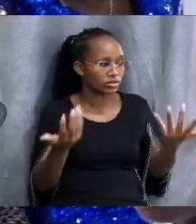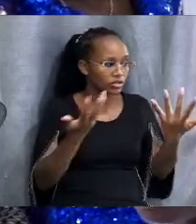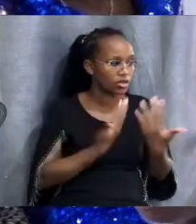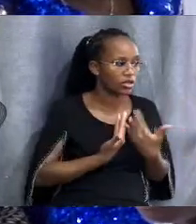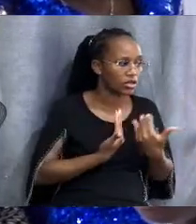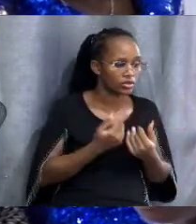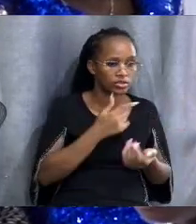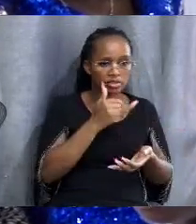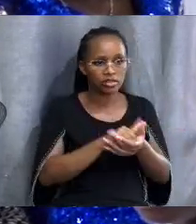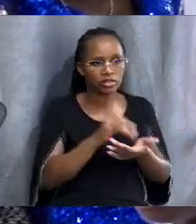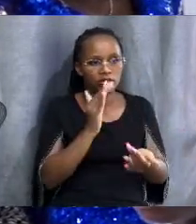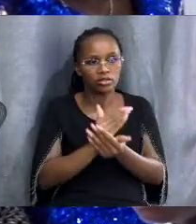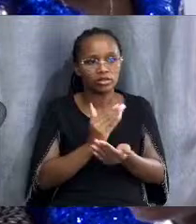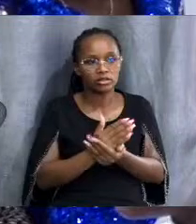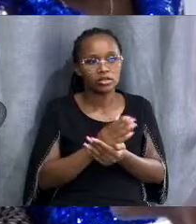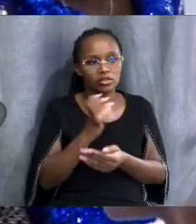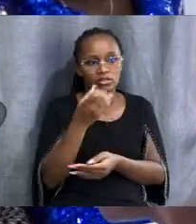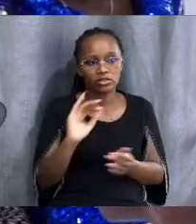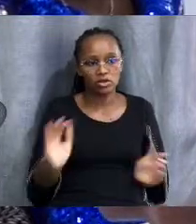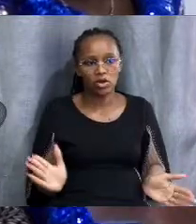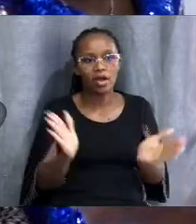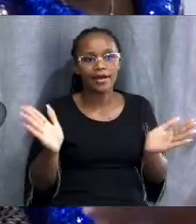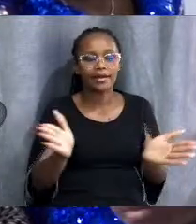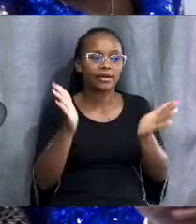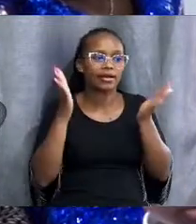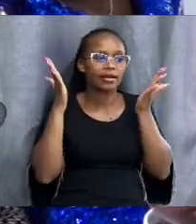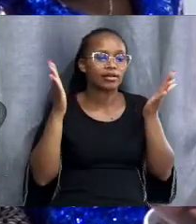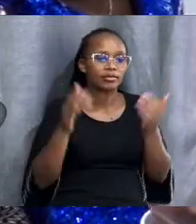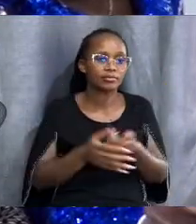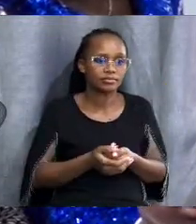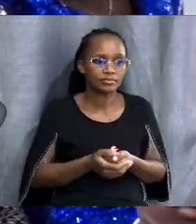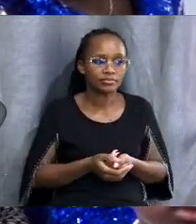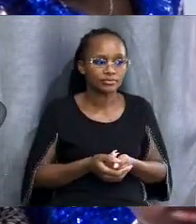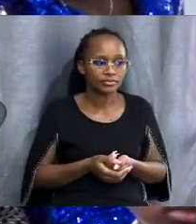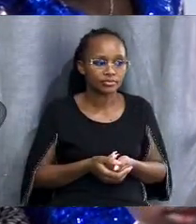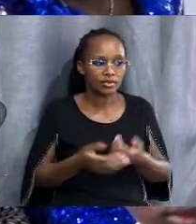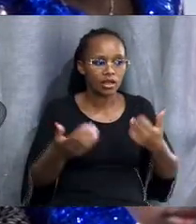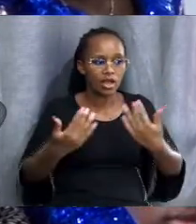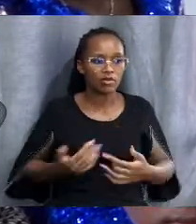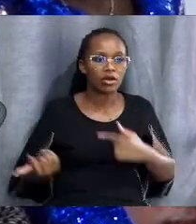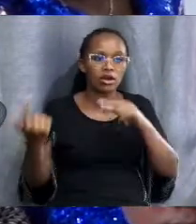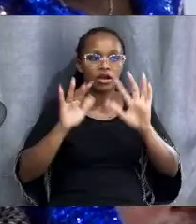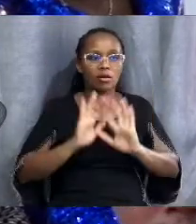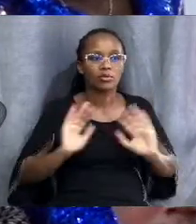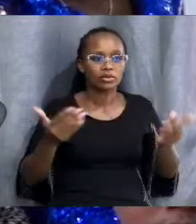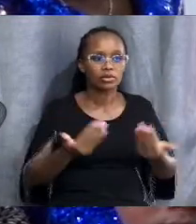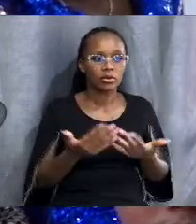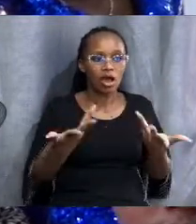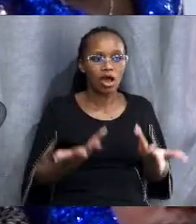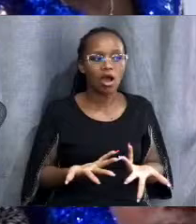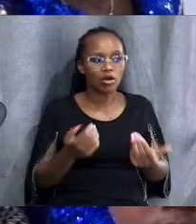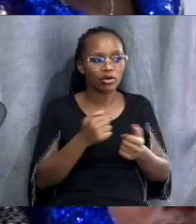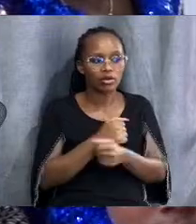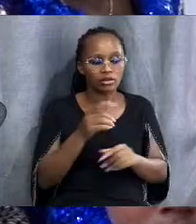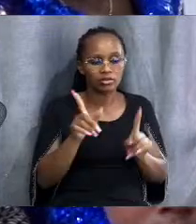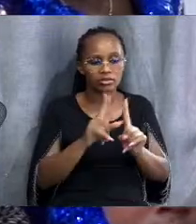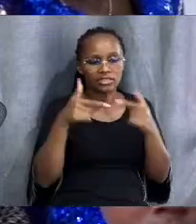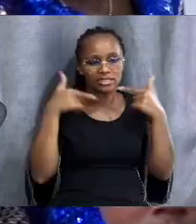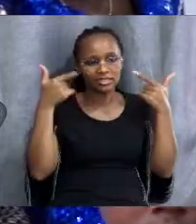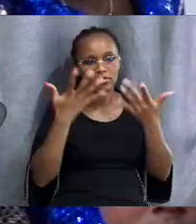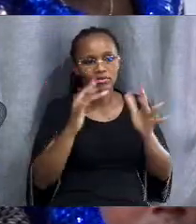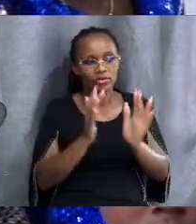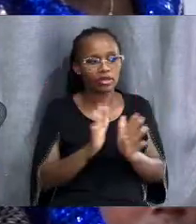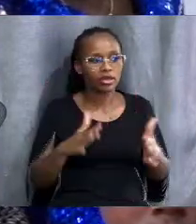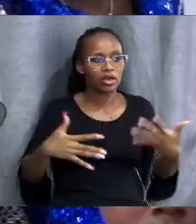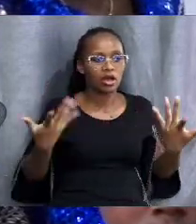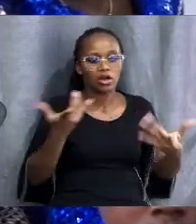were saying that we are so encouraged by you having come to the world, the way you laugh, the way you smile, the